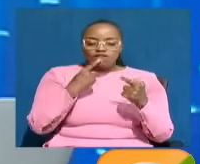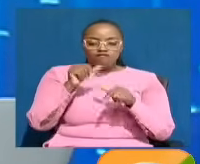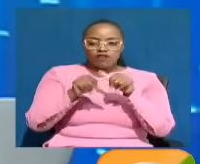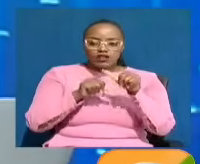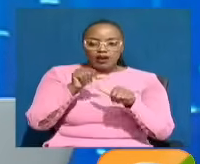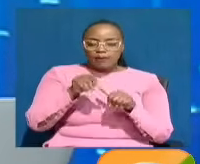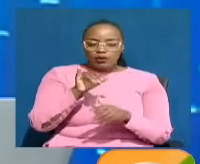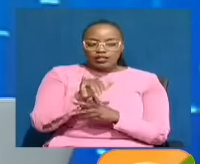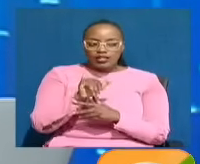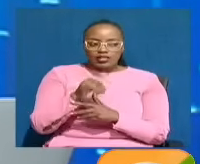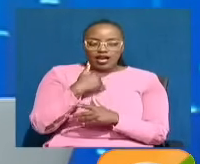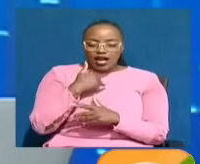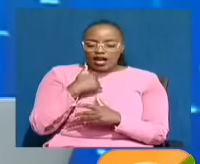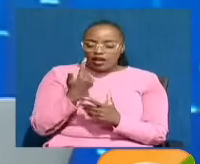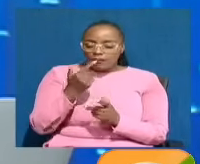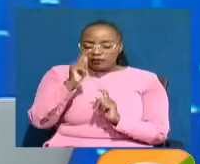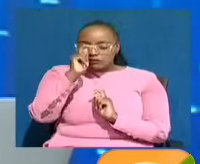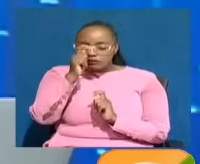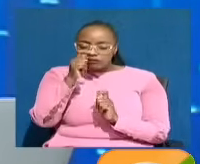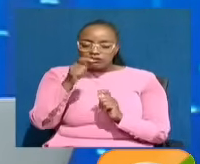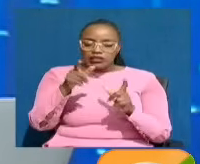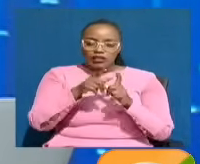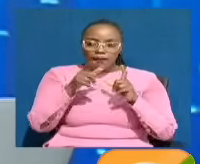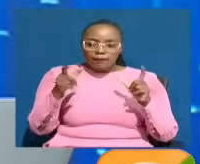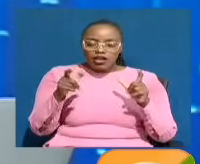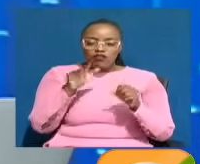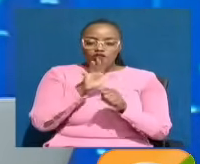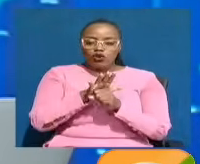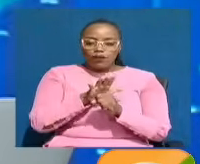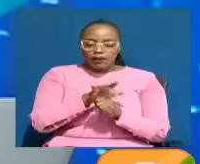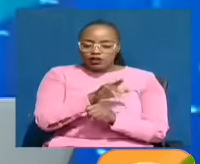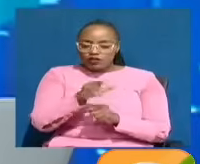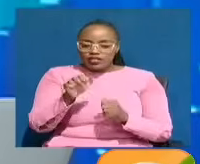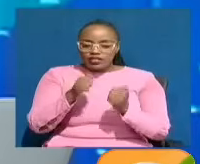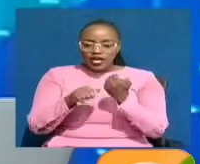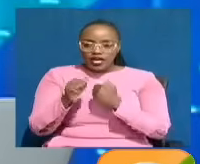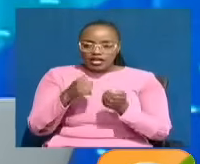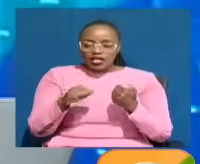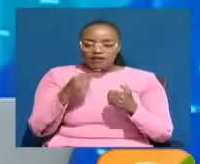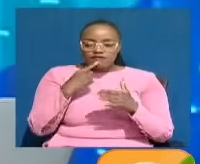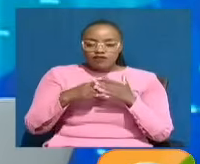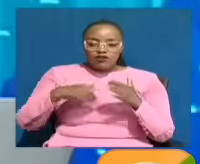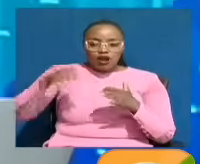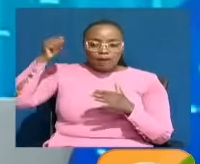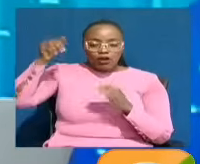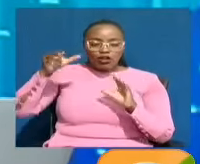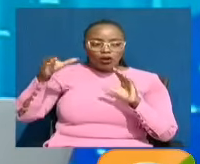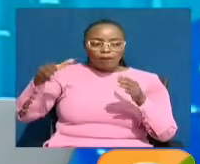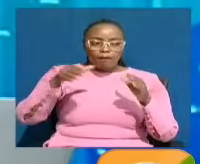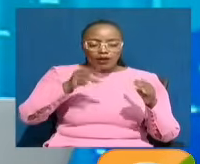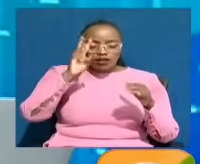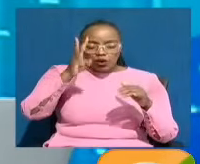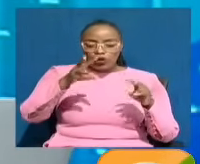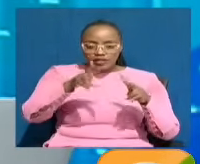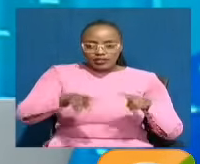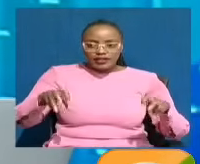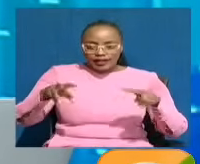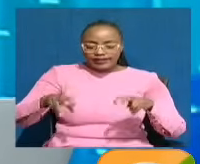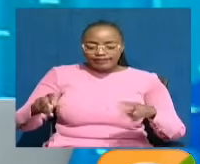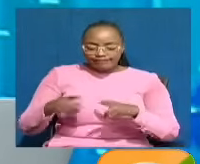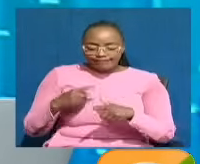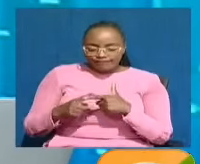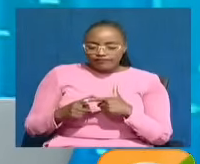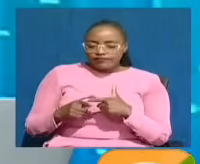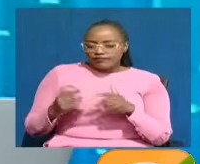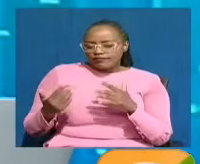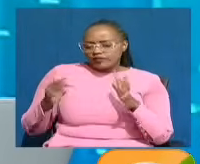we're being very, very diligent with the funds that we're using. In fact, for many of the activities, we're telling the political parties, we're going to such and such a place. Can you organize this sort